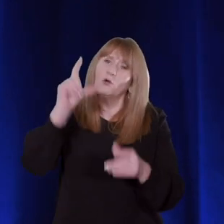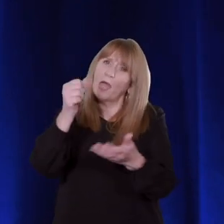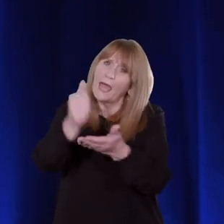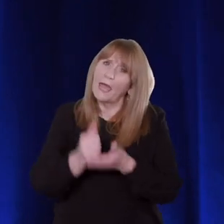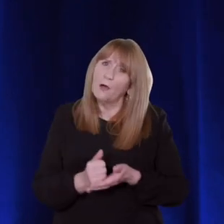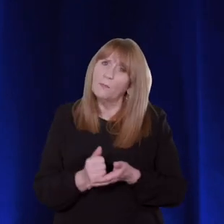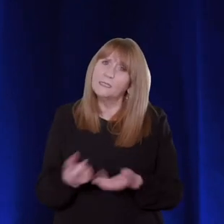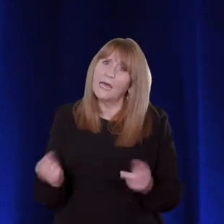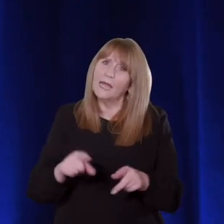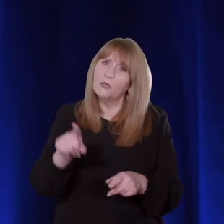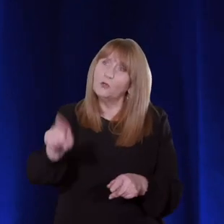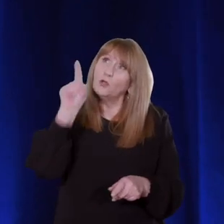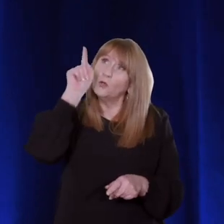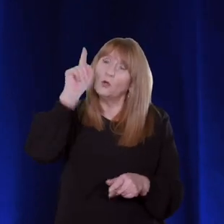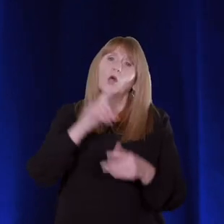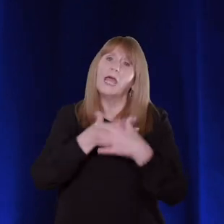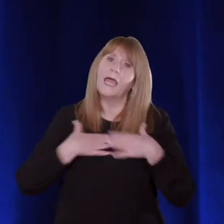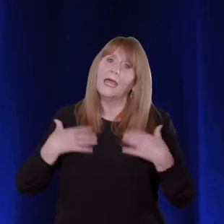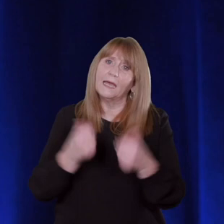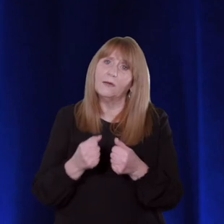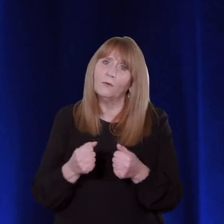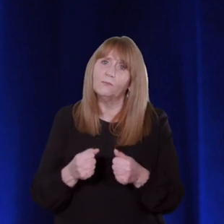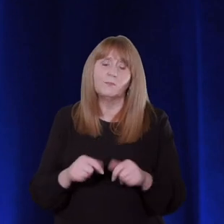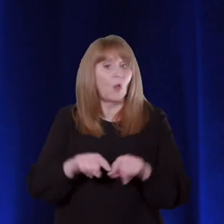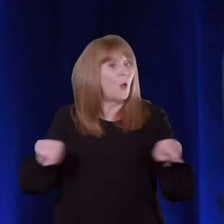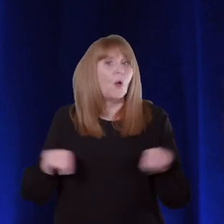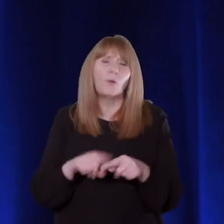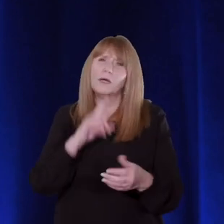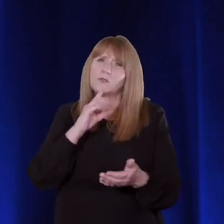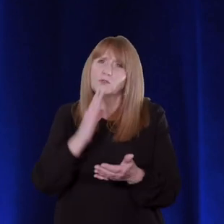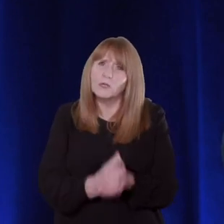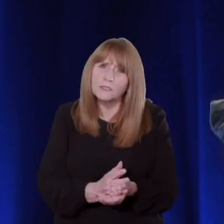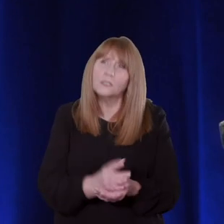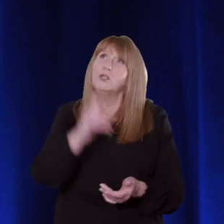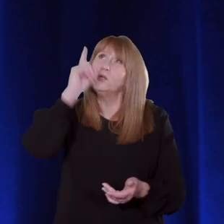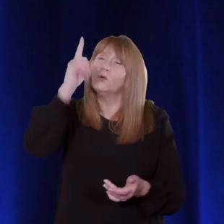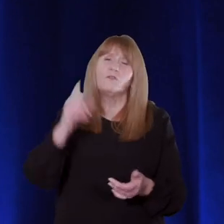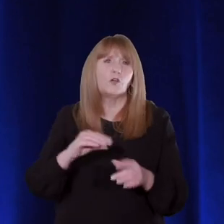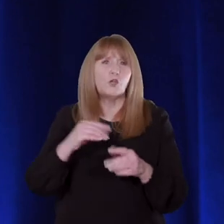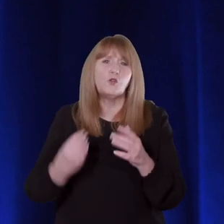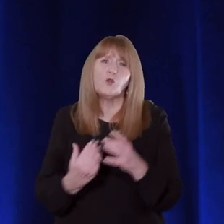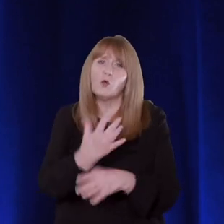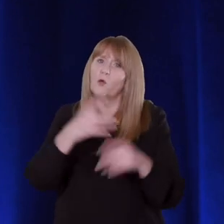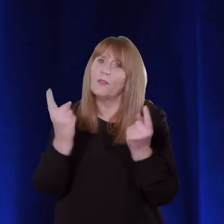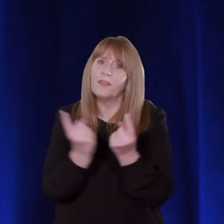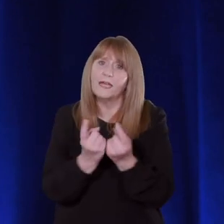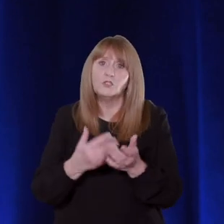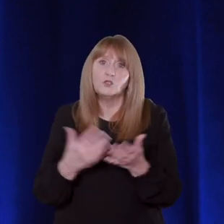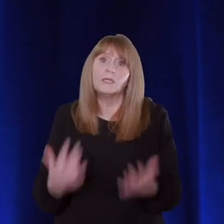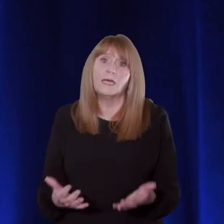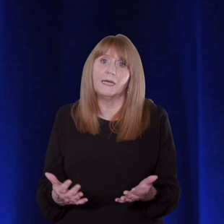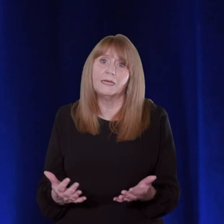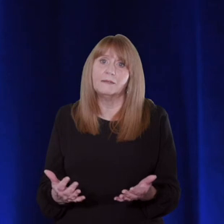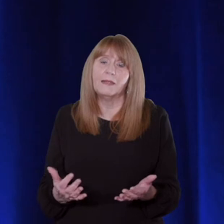word loose. And we're trusting you for good things today. Not the same old, but something new that will set us on a path and a